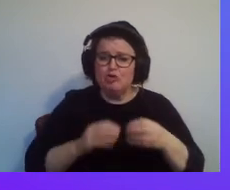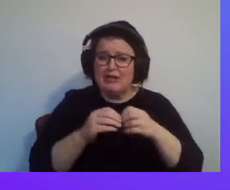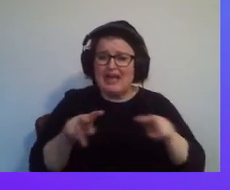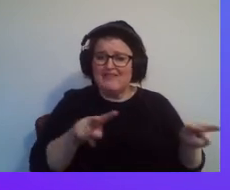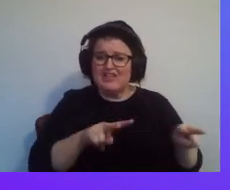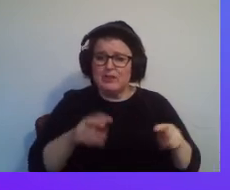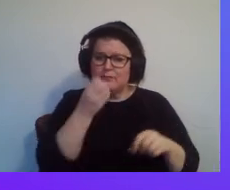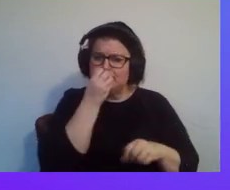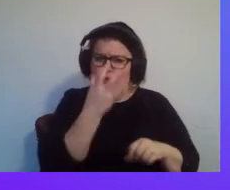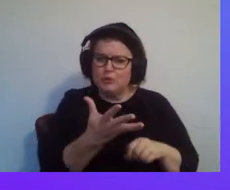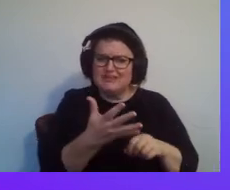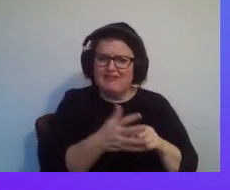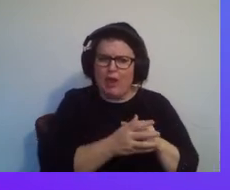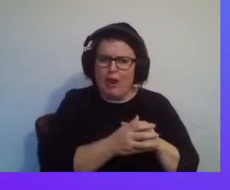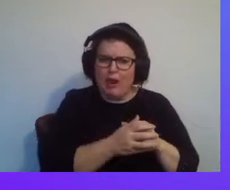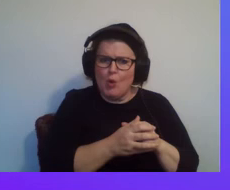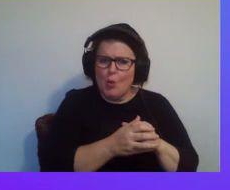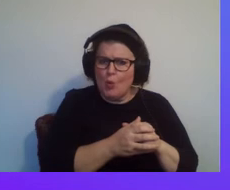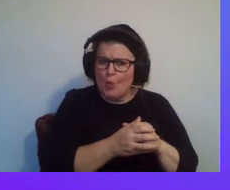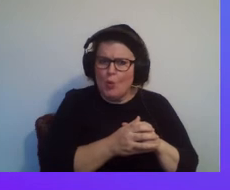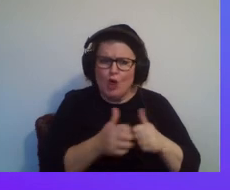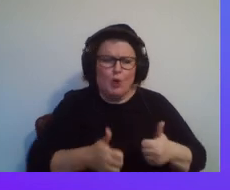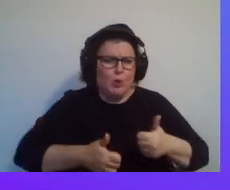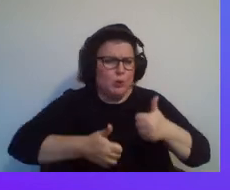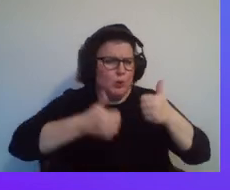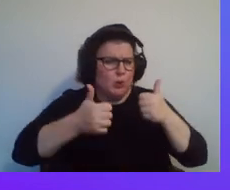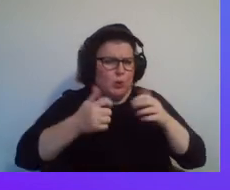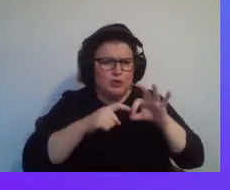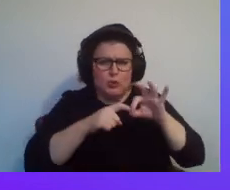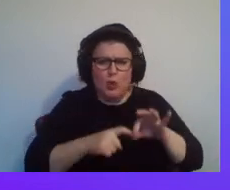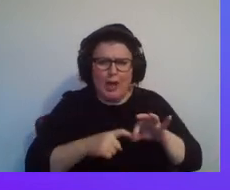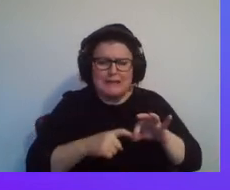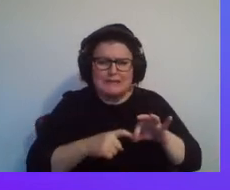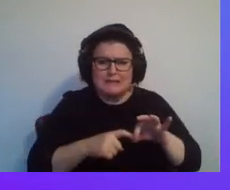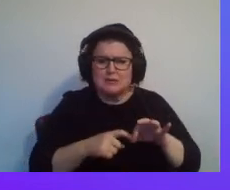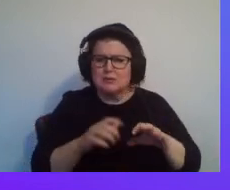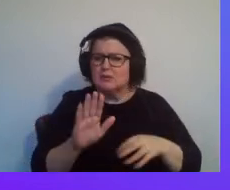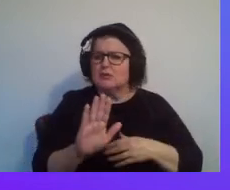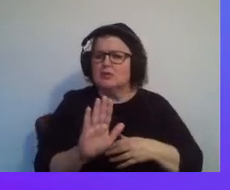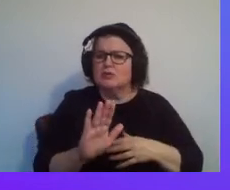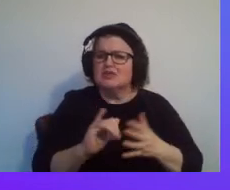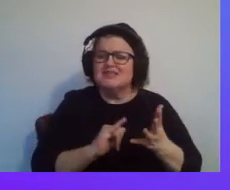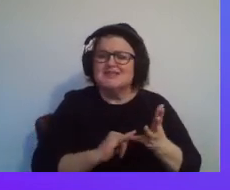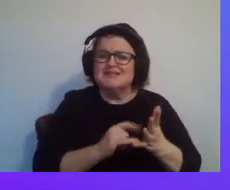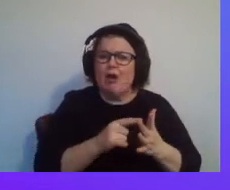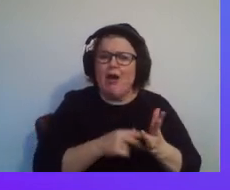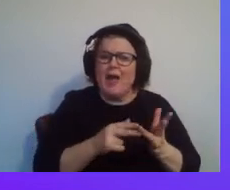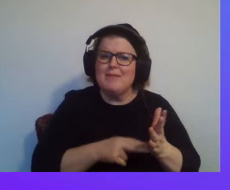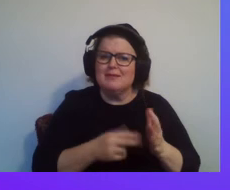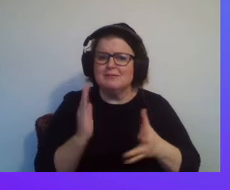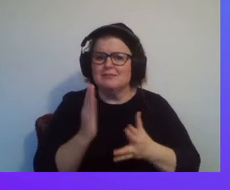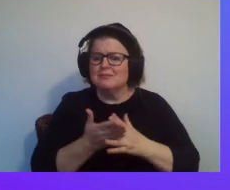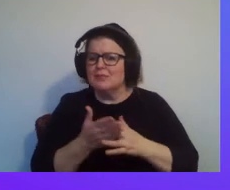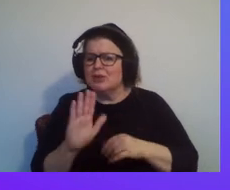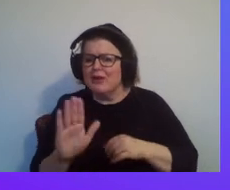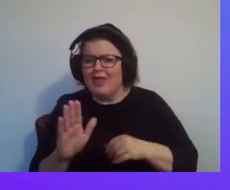Who is it that is so in such discord? Dr. Abrams. No, Simon, this isn't Russia trying to interfere